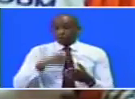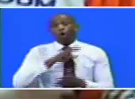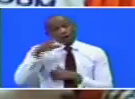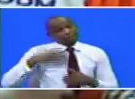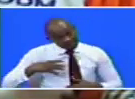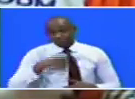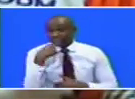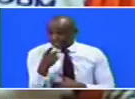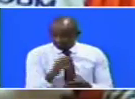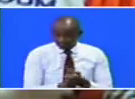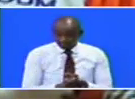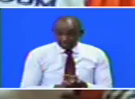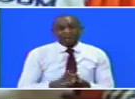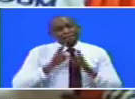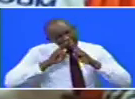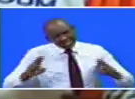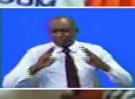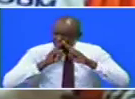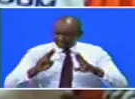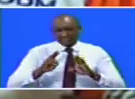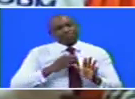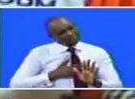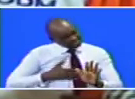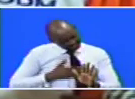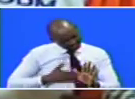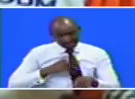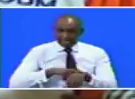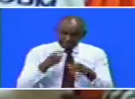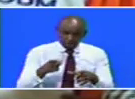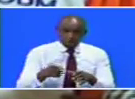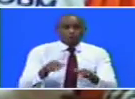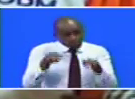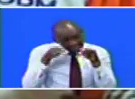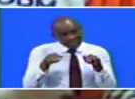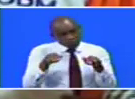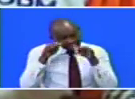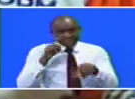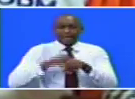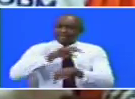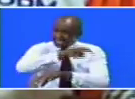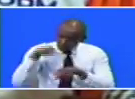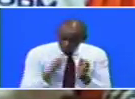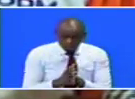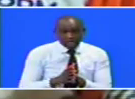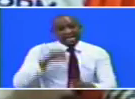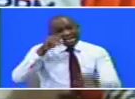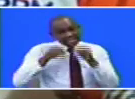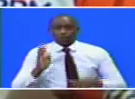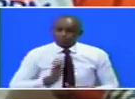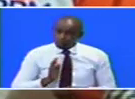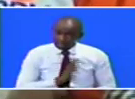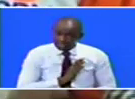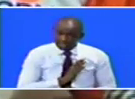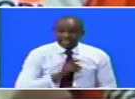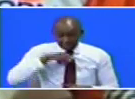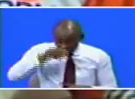to be peaceful during this period until the National Elections Board